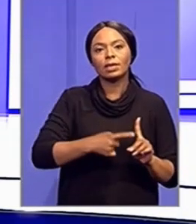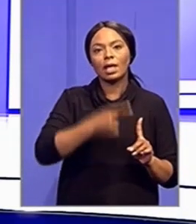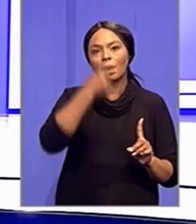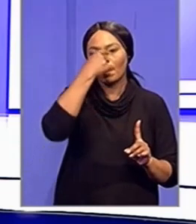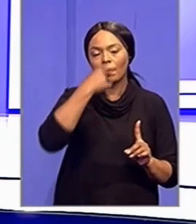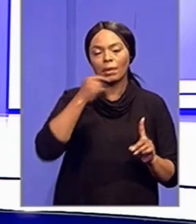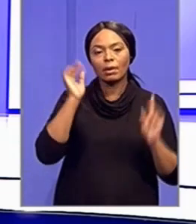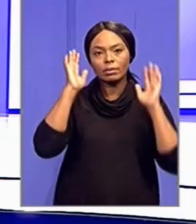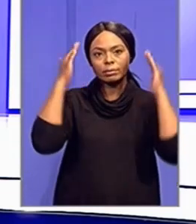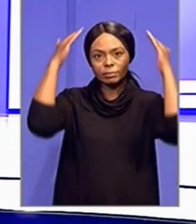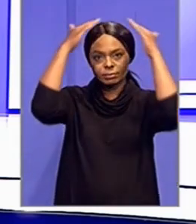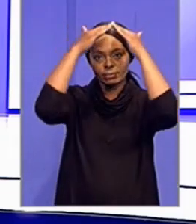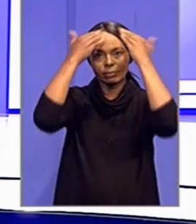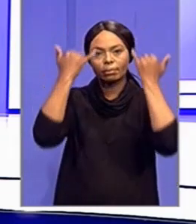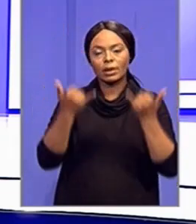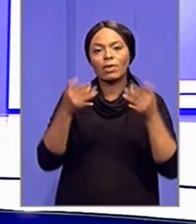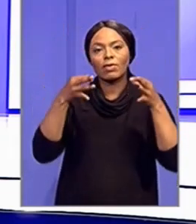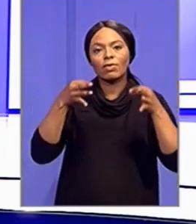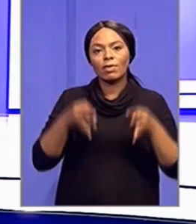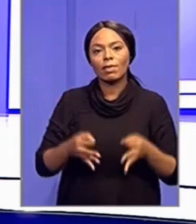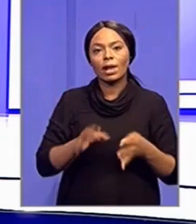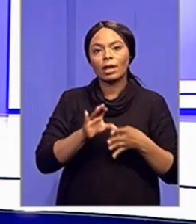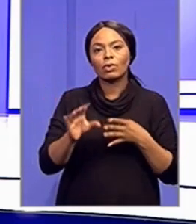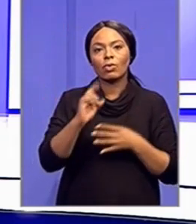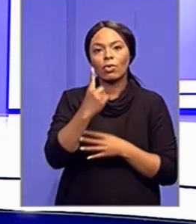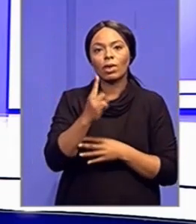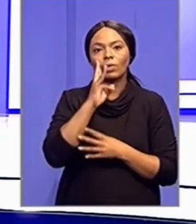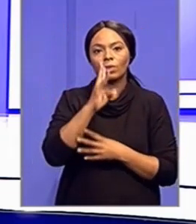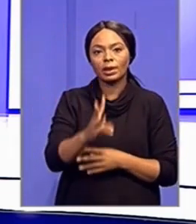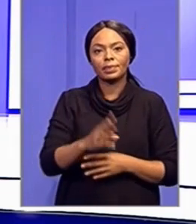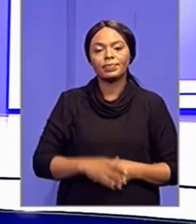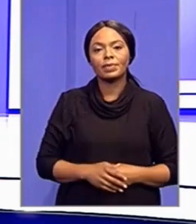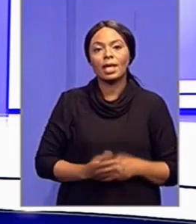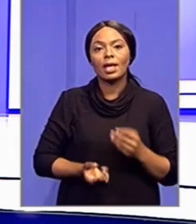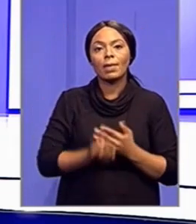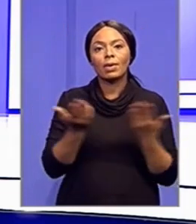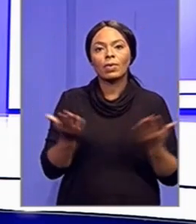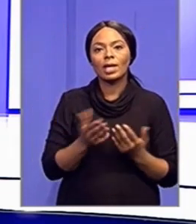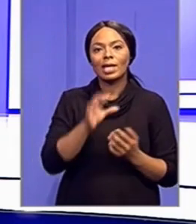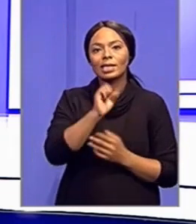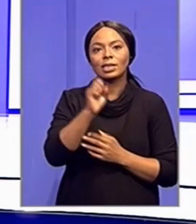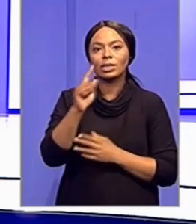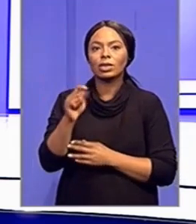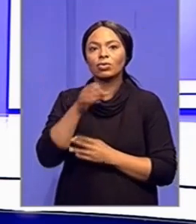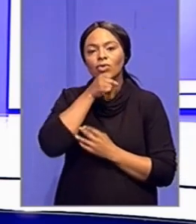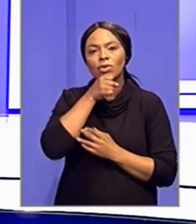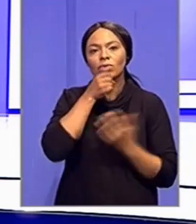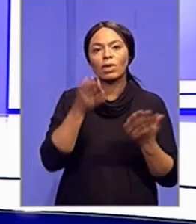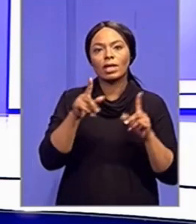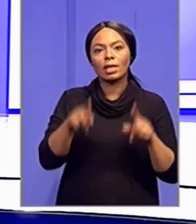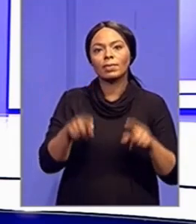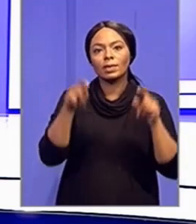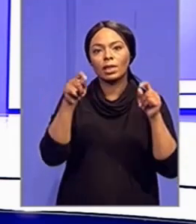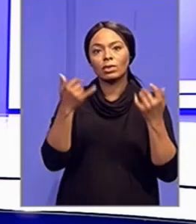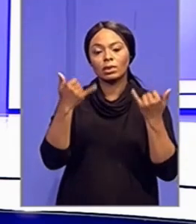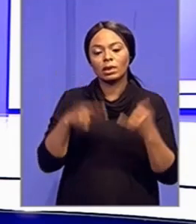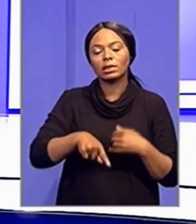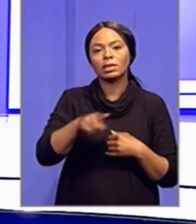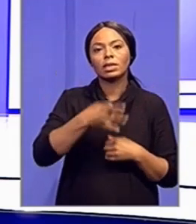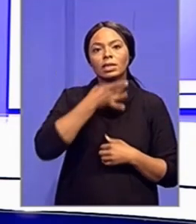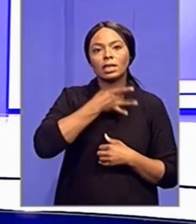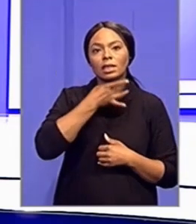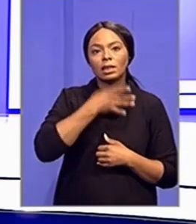ya go ba ya semmušo ya legato la pele. Tirelo e swarelwa kerekeng ya St. George's Cathedral, Cape Town ka Mokibelo. Ka go